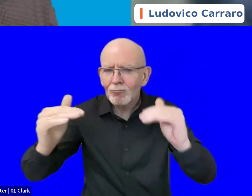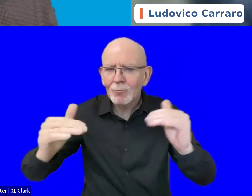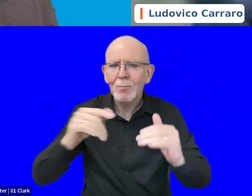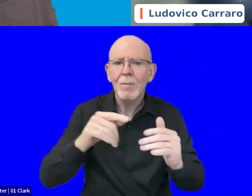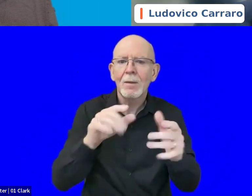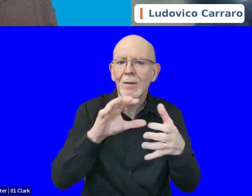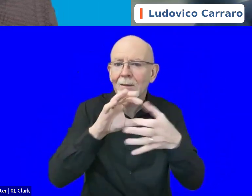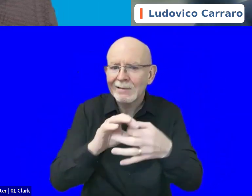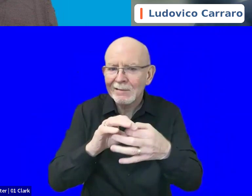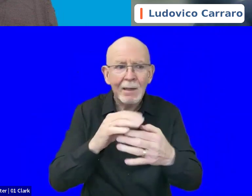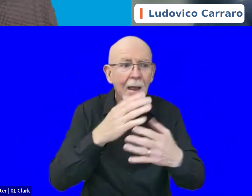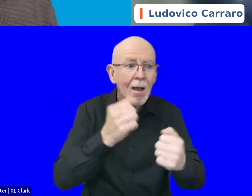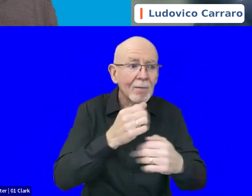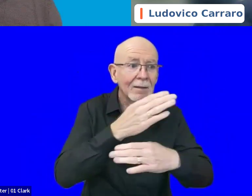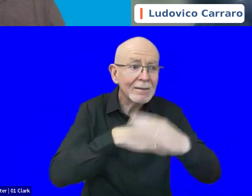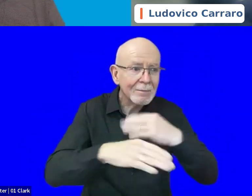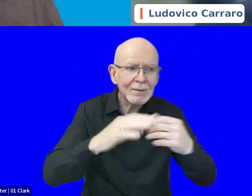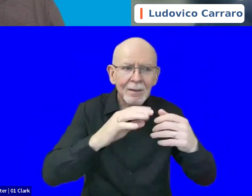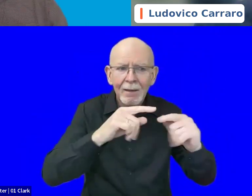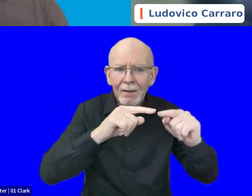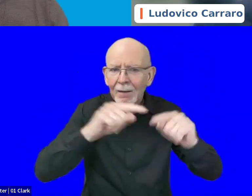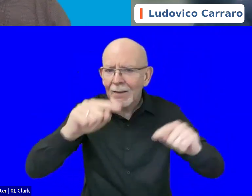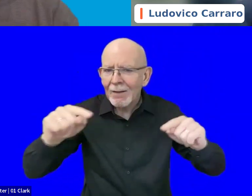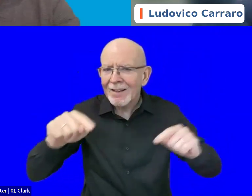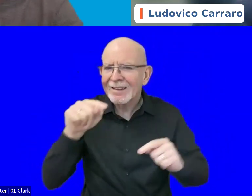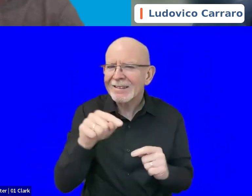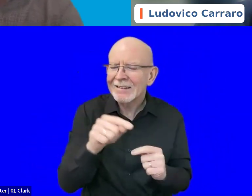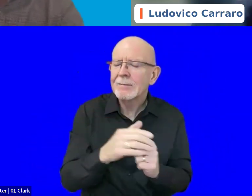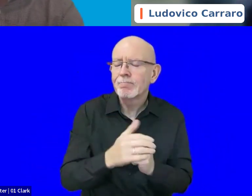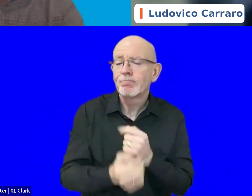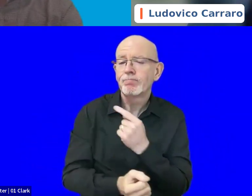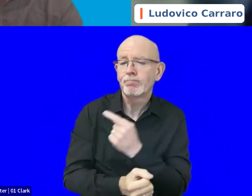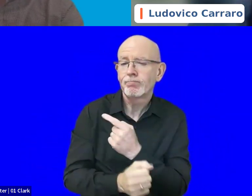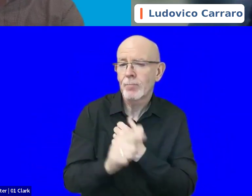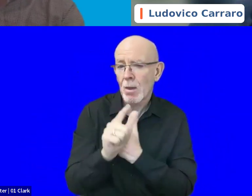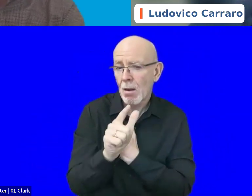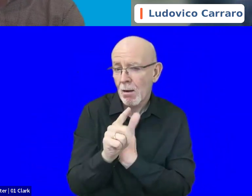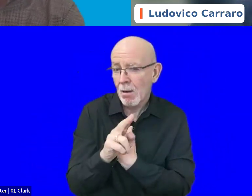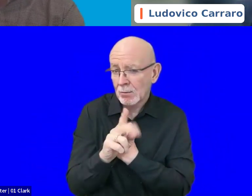for a very specific purpose, yeah, that could be related to this